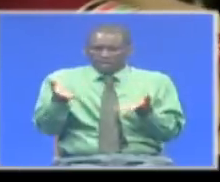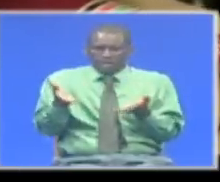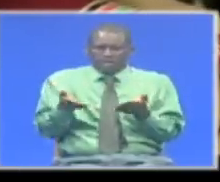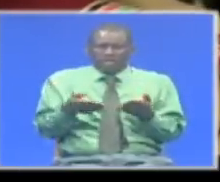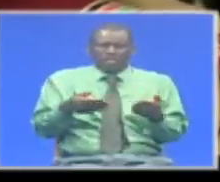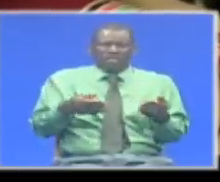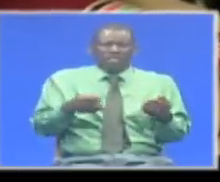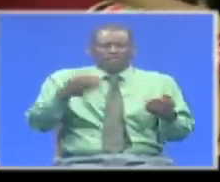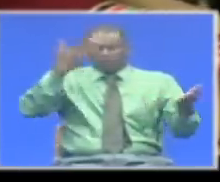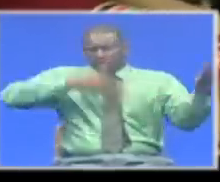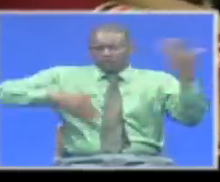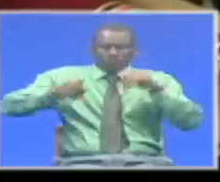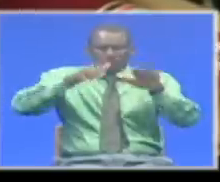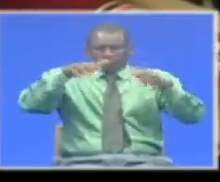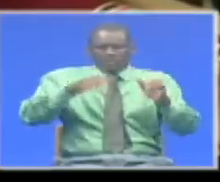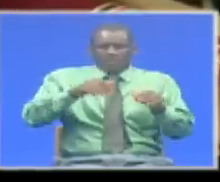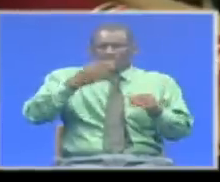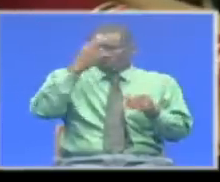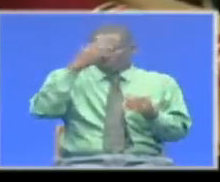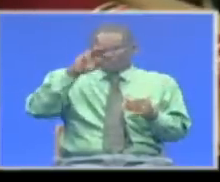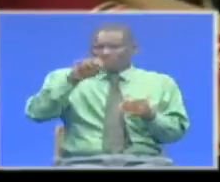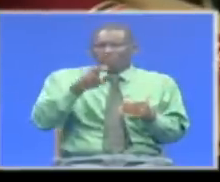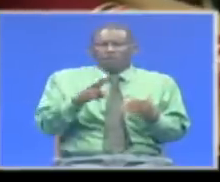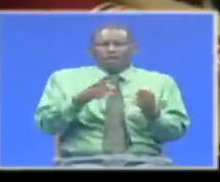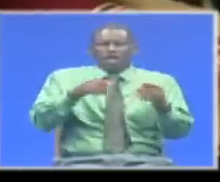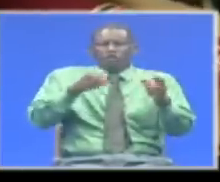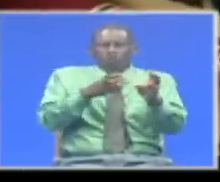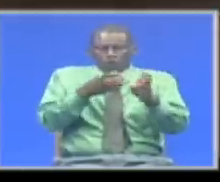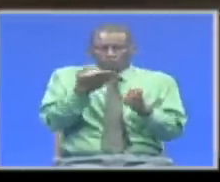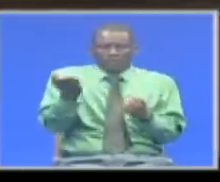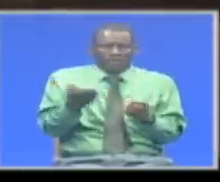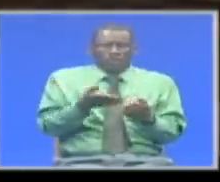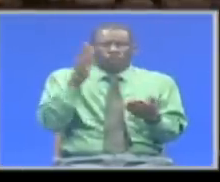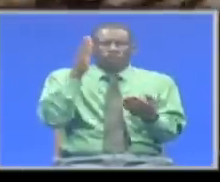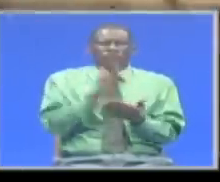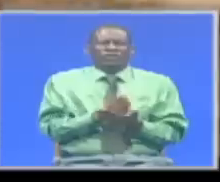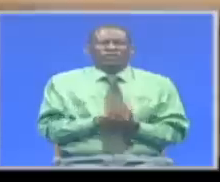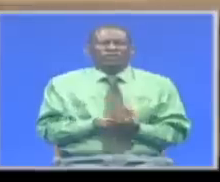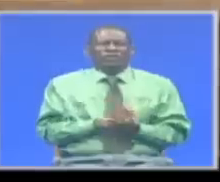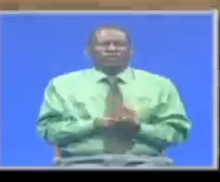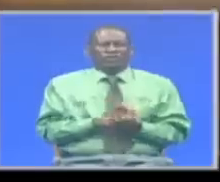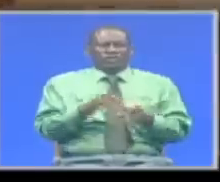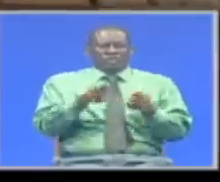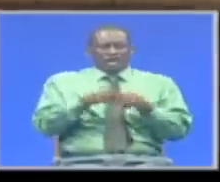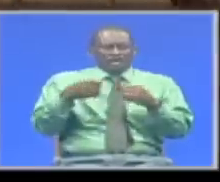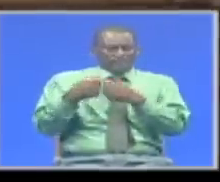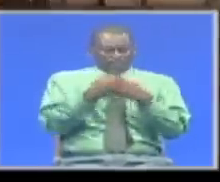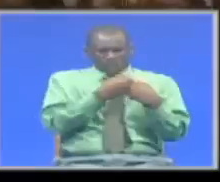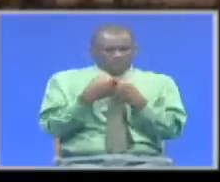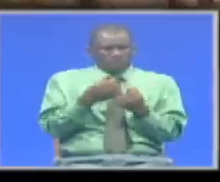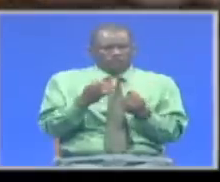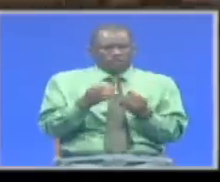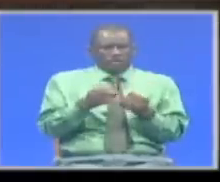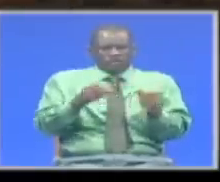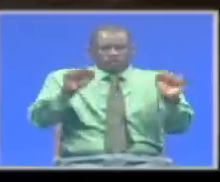to face with those farmers in the Masai Mau, and there will be war. These are facts. As the battle for the soul of the